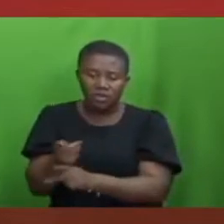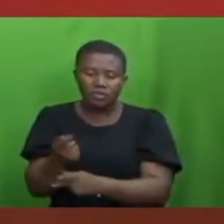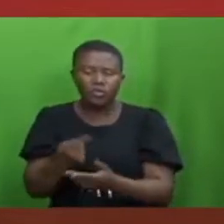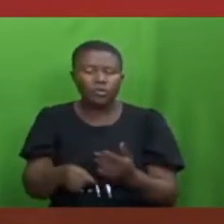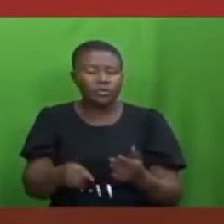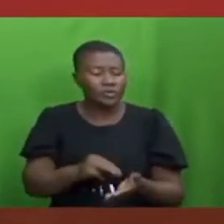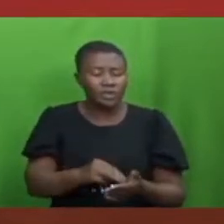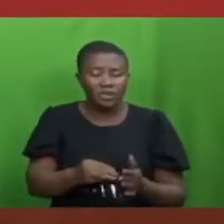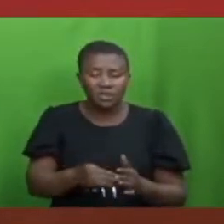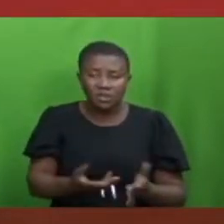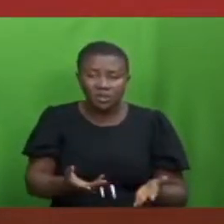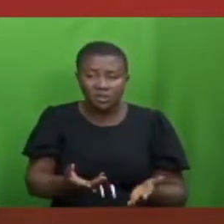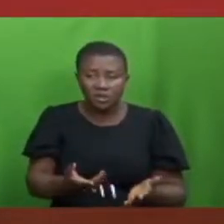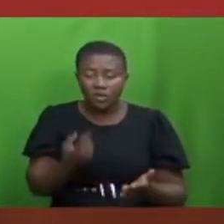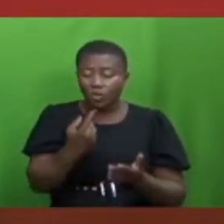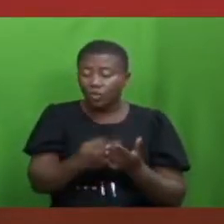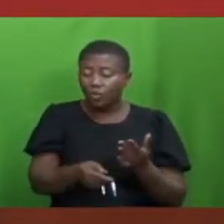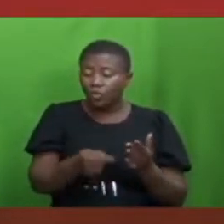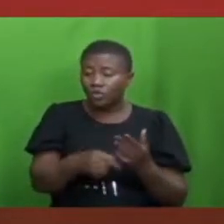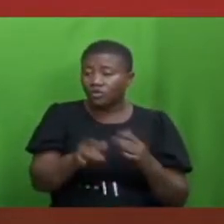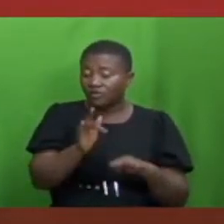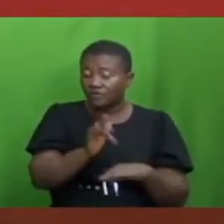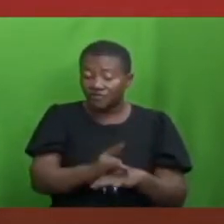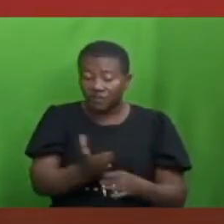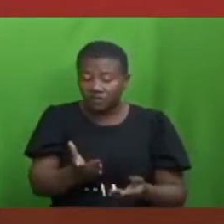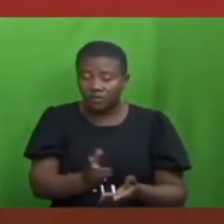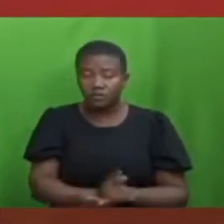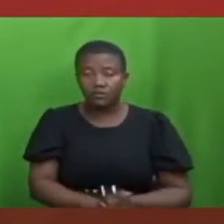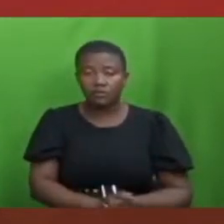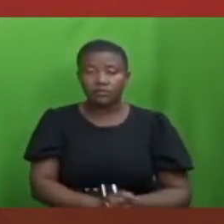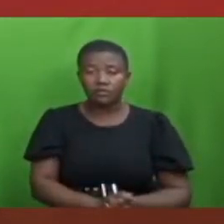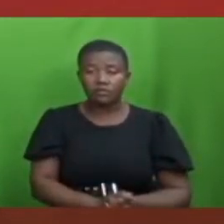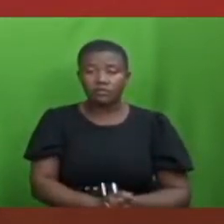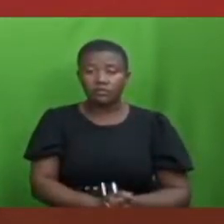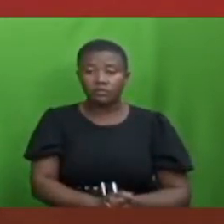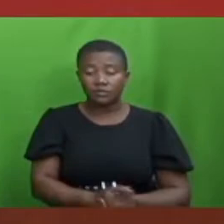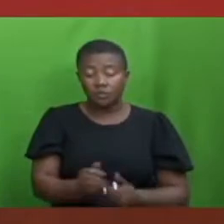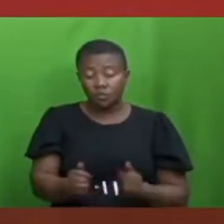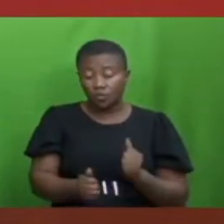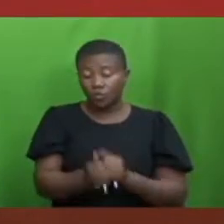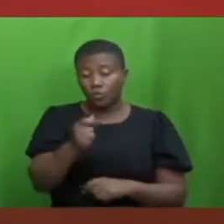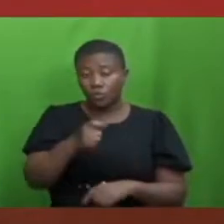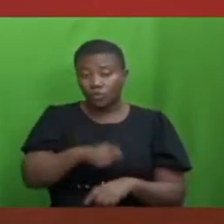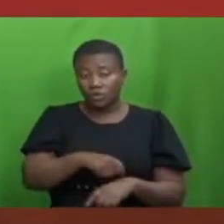it and you table it, what are the implications?